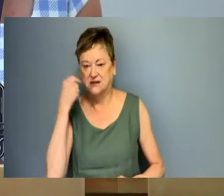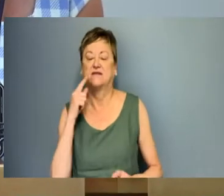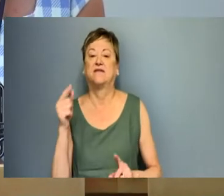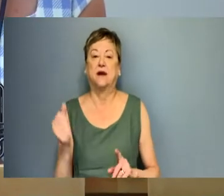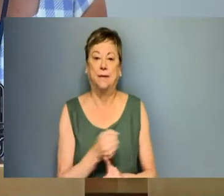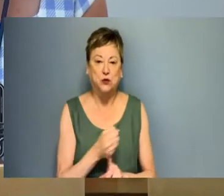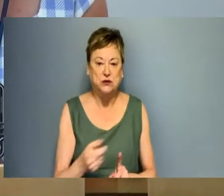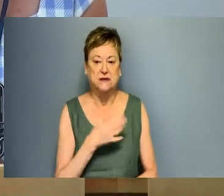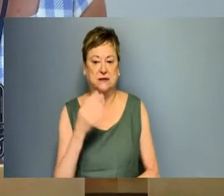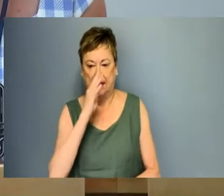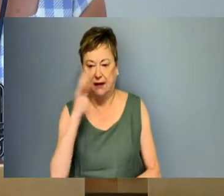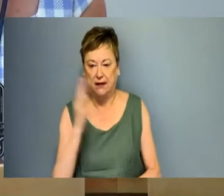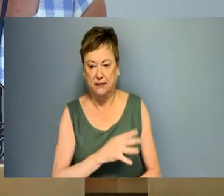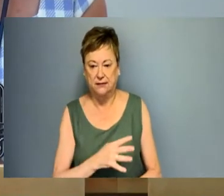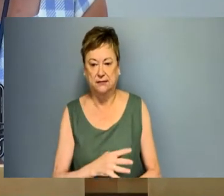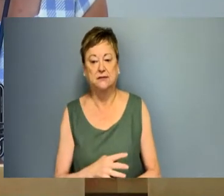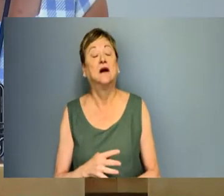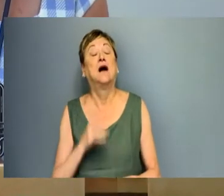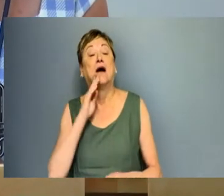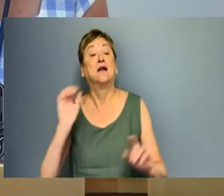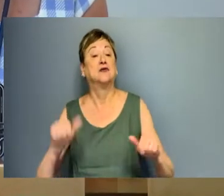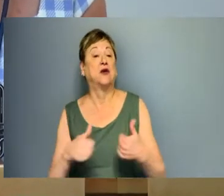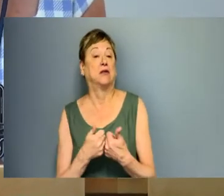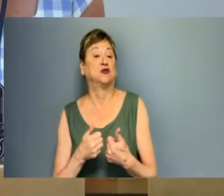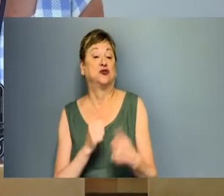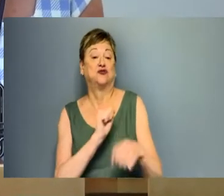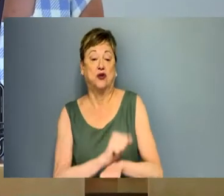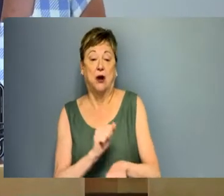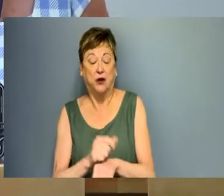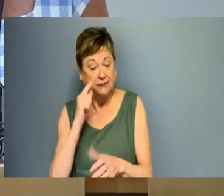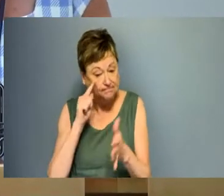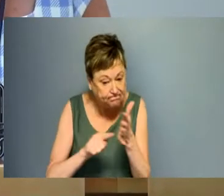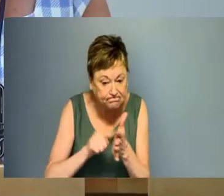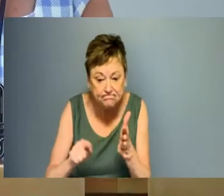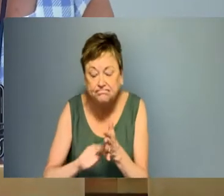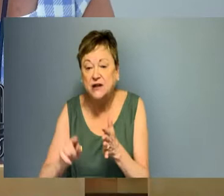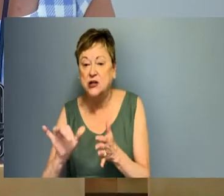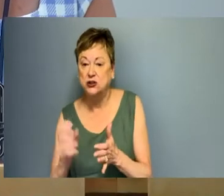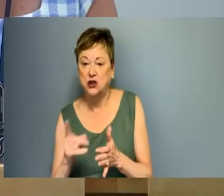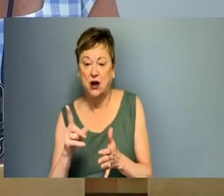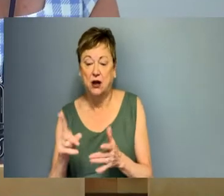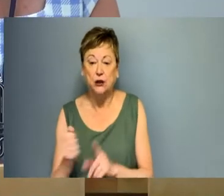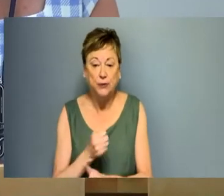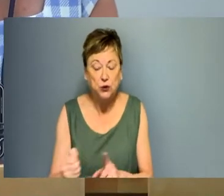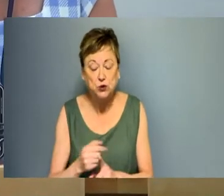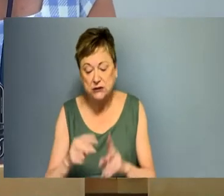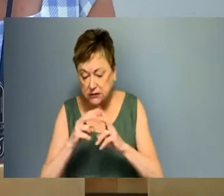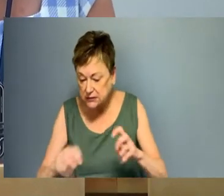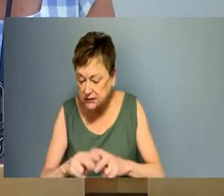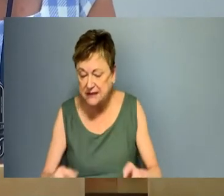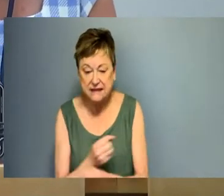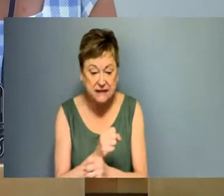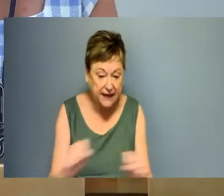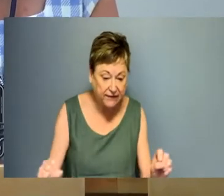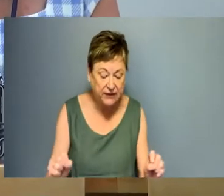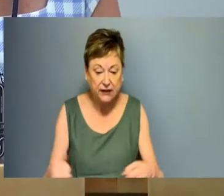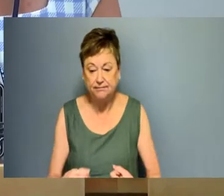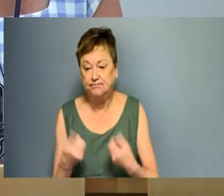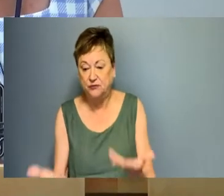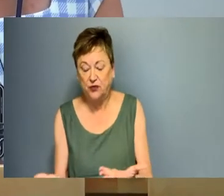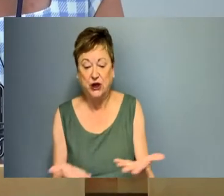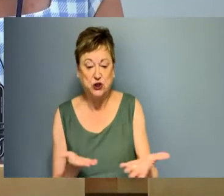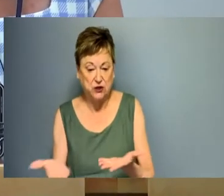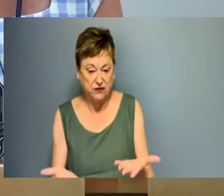neglect. And whereas the challenging task of investigating child abuse, assessing child safety, delivering services to families